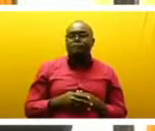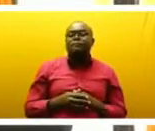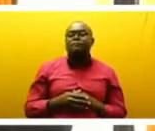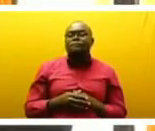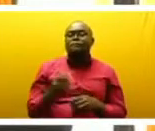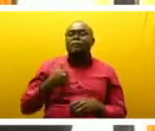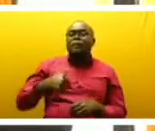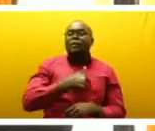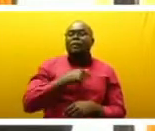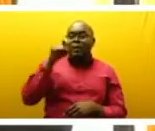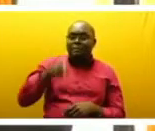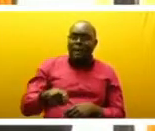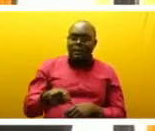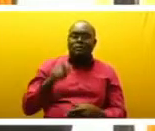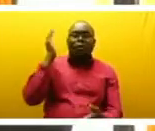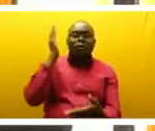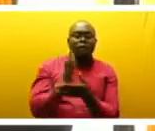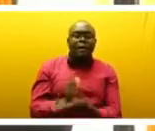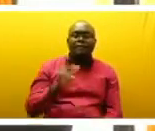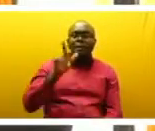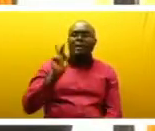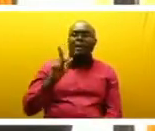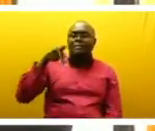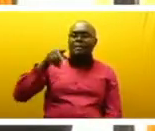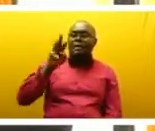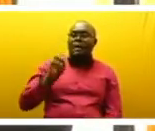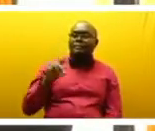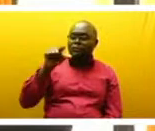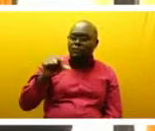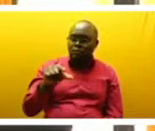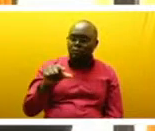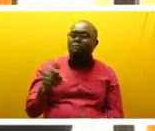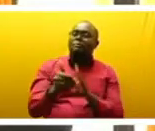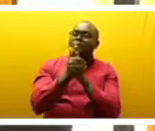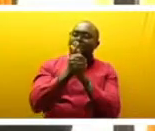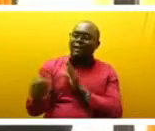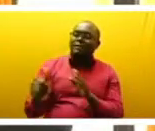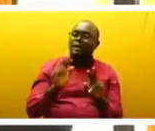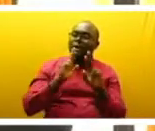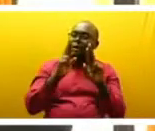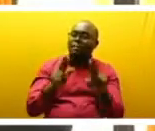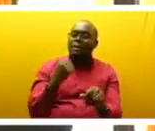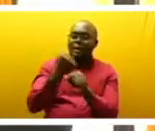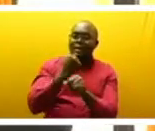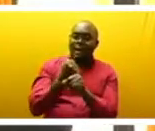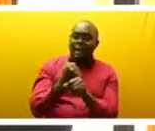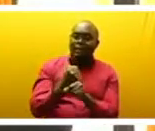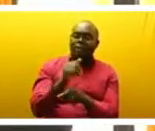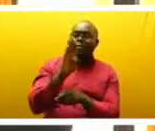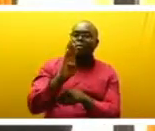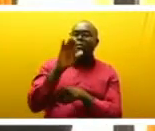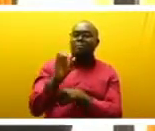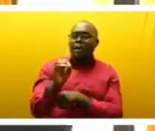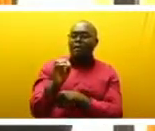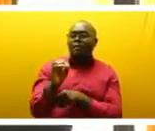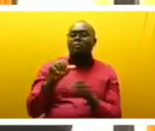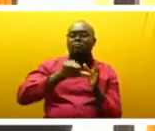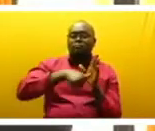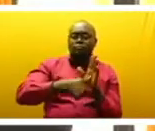we must assert that the KPMG report, the only expert report that has been done on the biometric voter